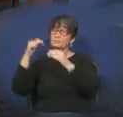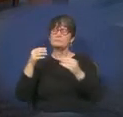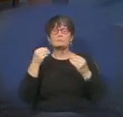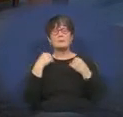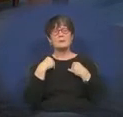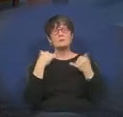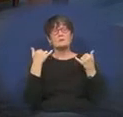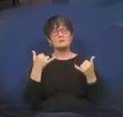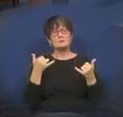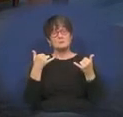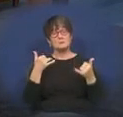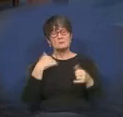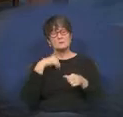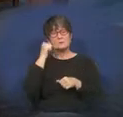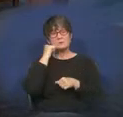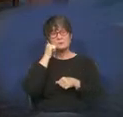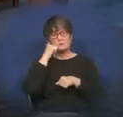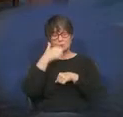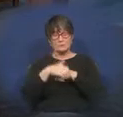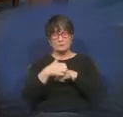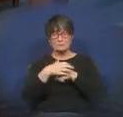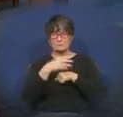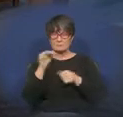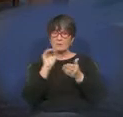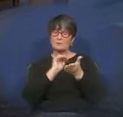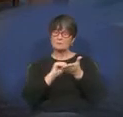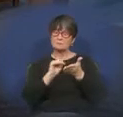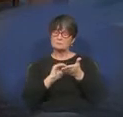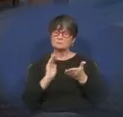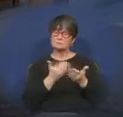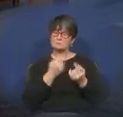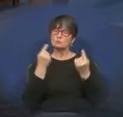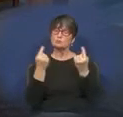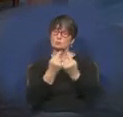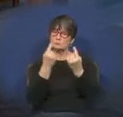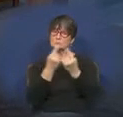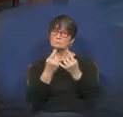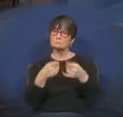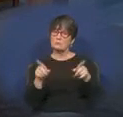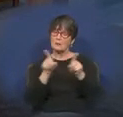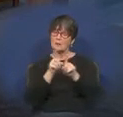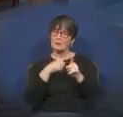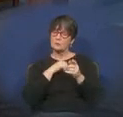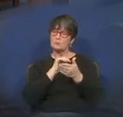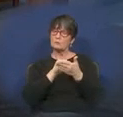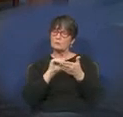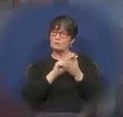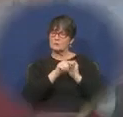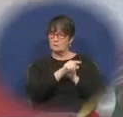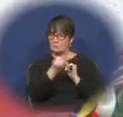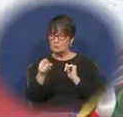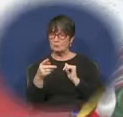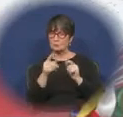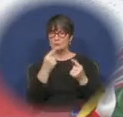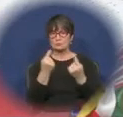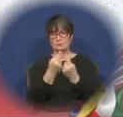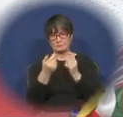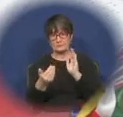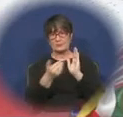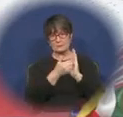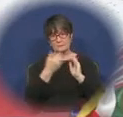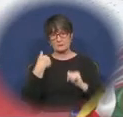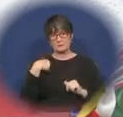heaven. Give us this day our daily bread, and forgive us our trespasses, as we forgive those